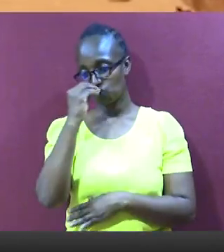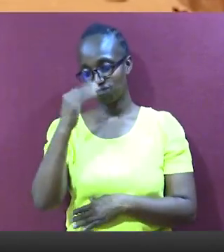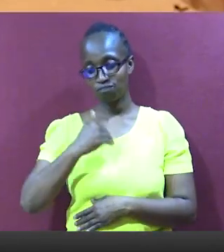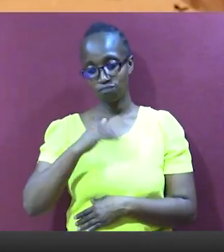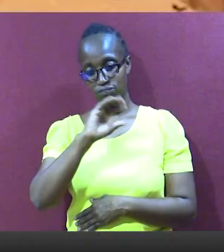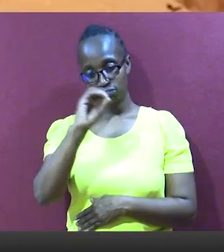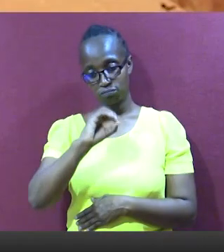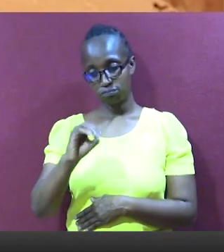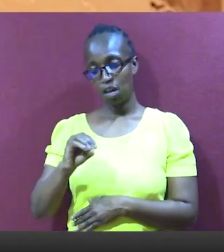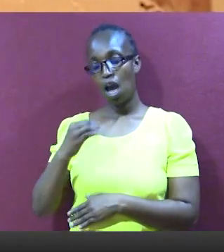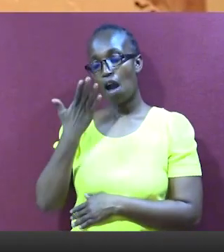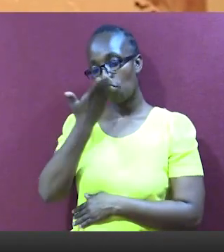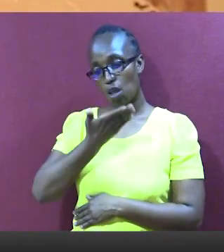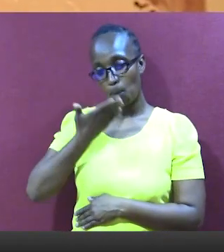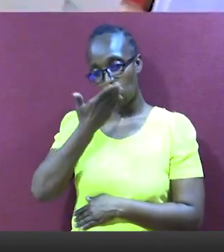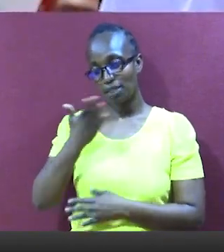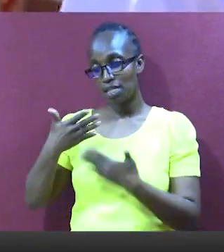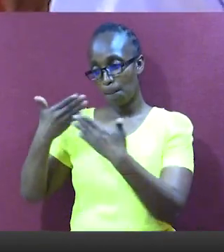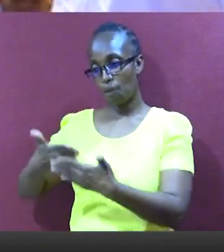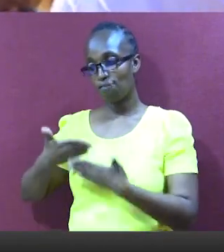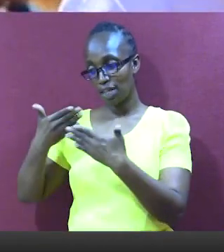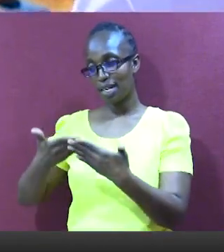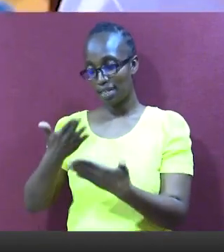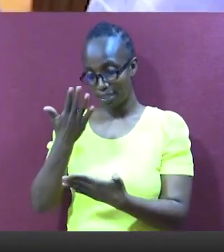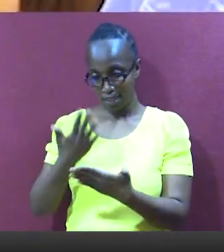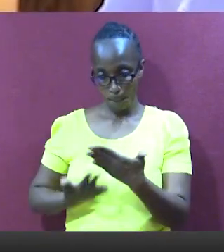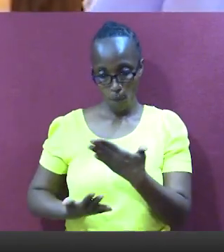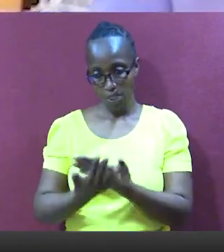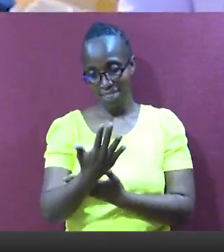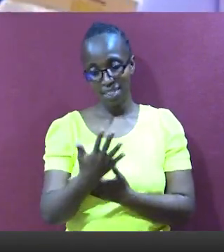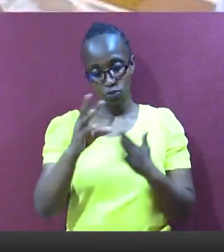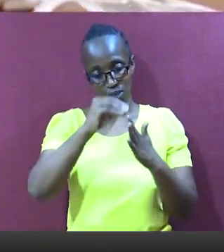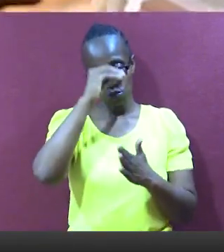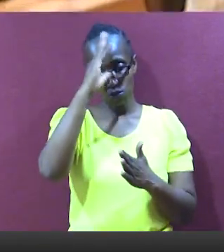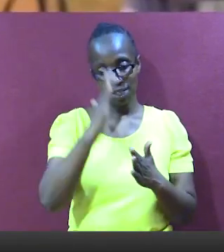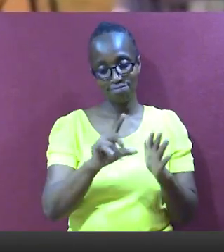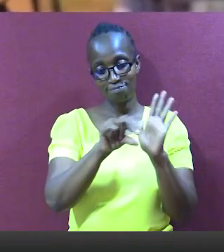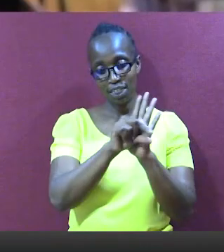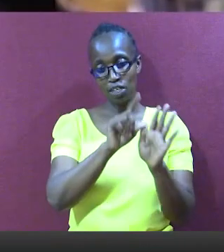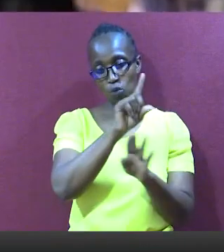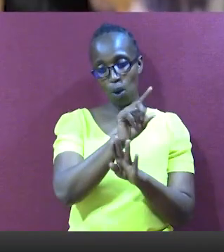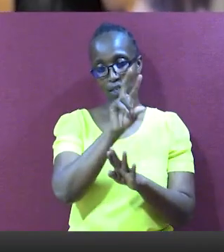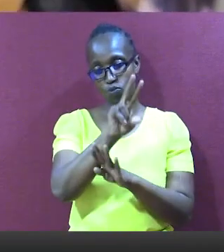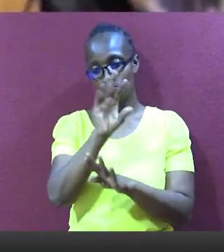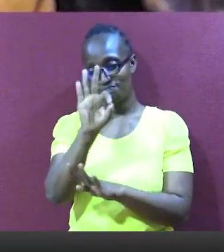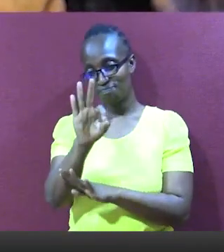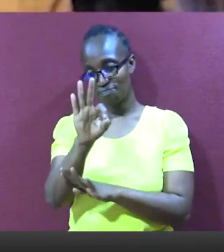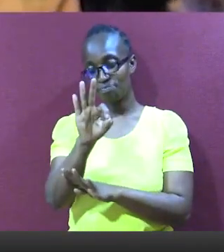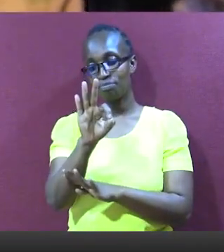and which Isiolo is one of them. This porridge is being given as a mid-morning snack to learners in the